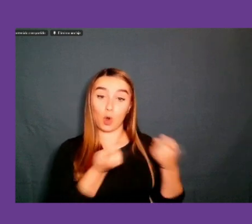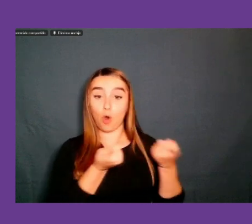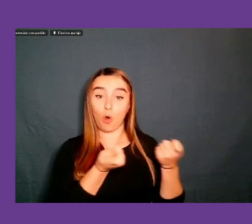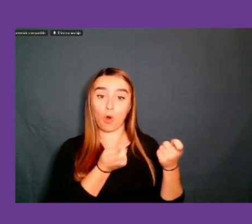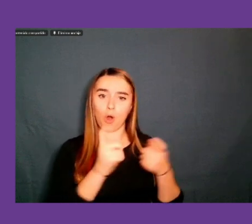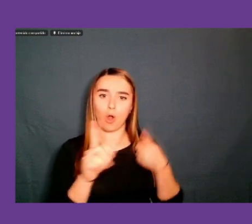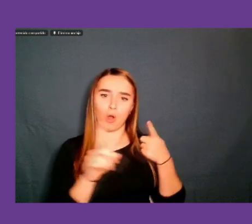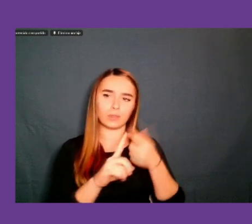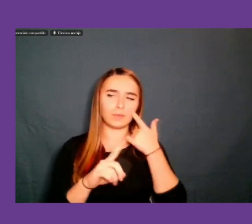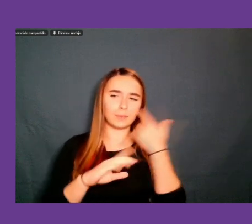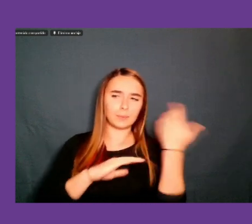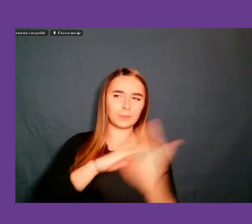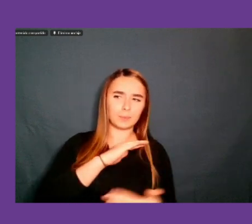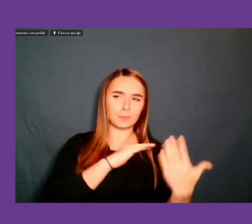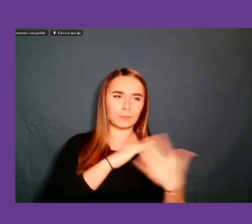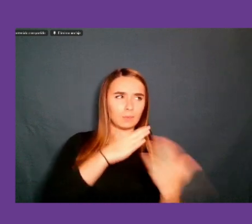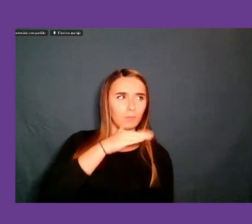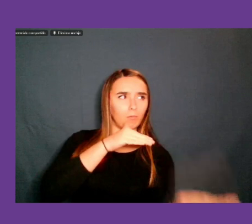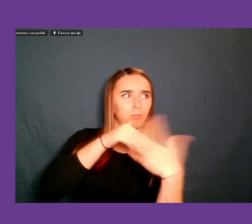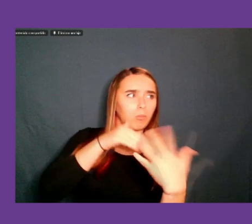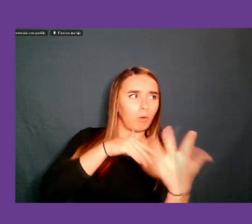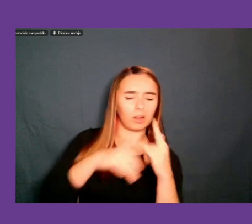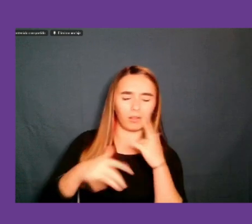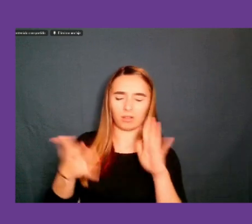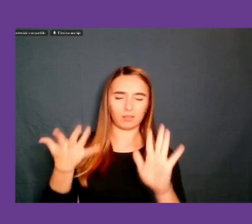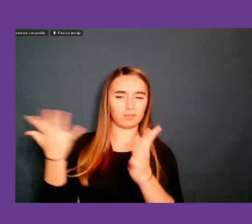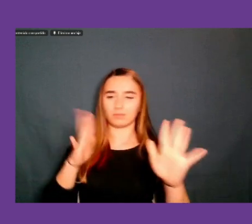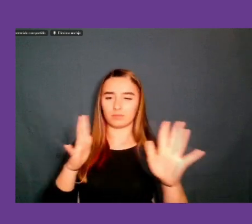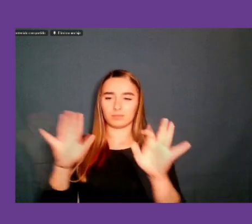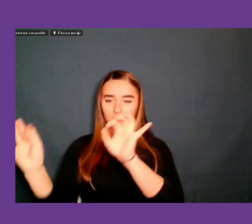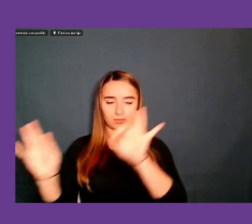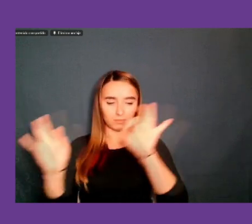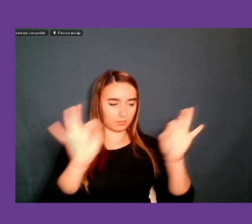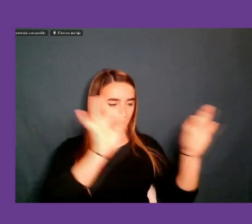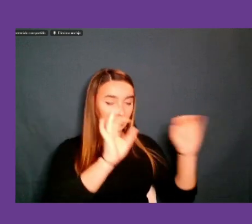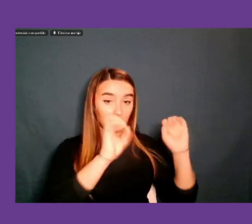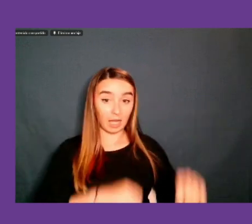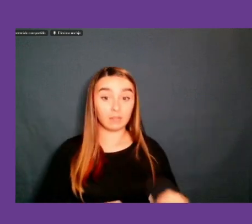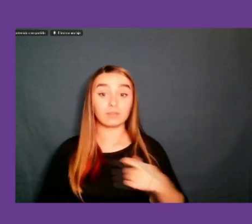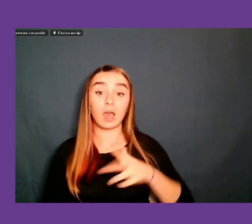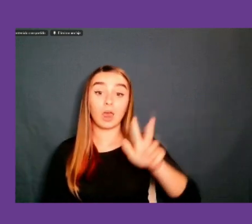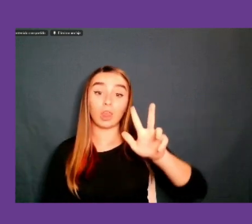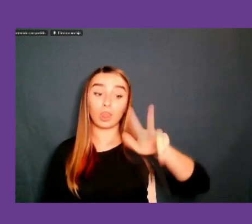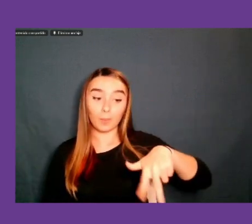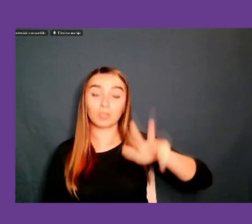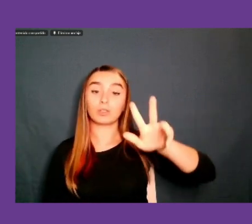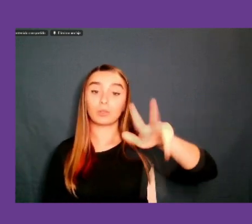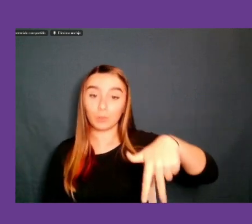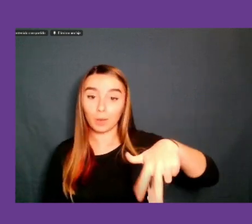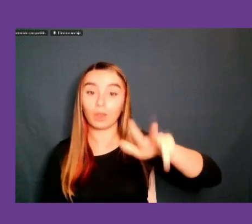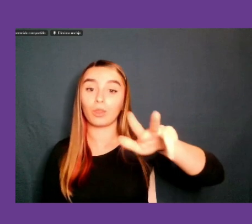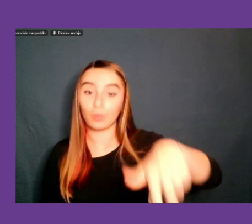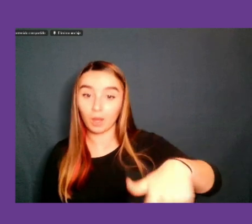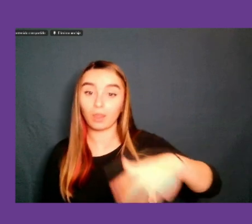stop, where we overlap sometime, etc. And we have like 3 months, every 3 months, this kind of